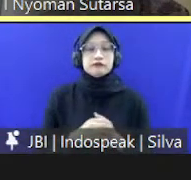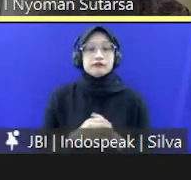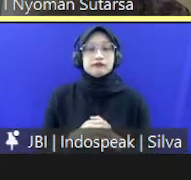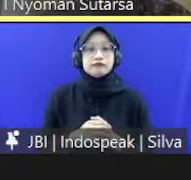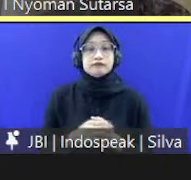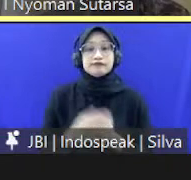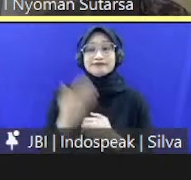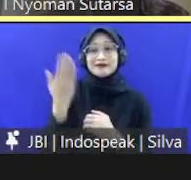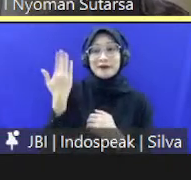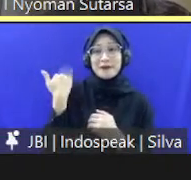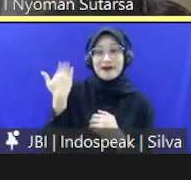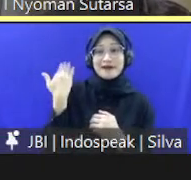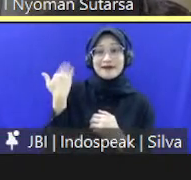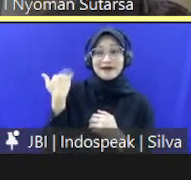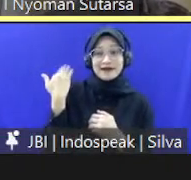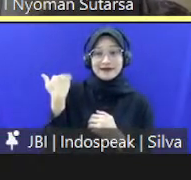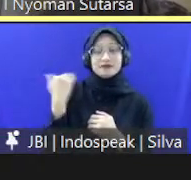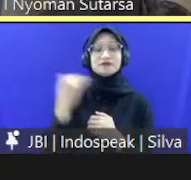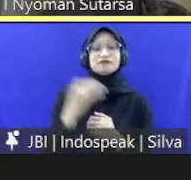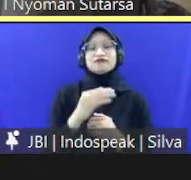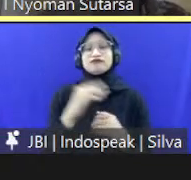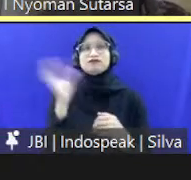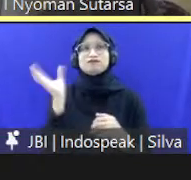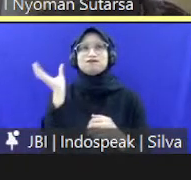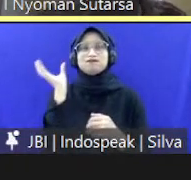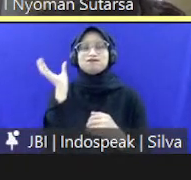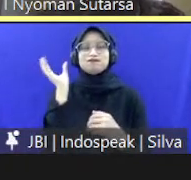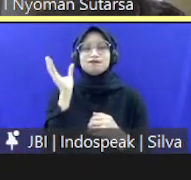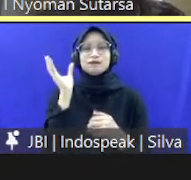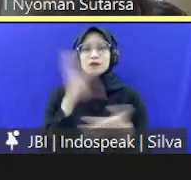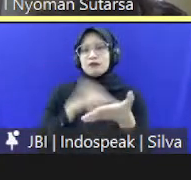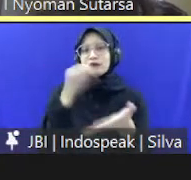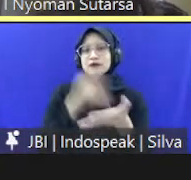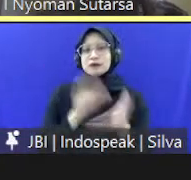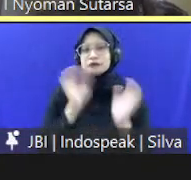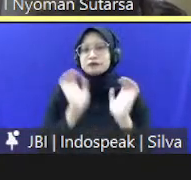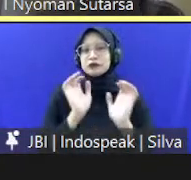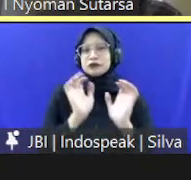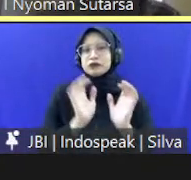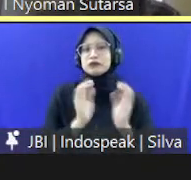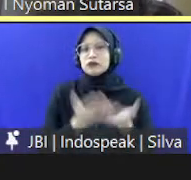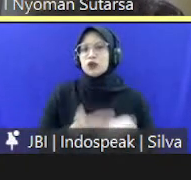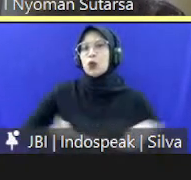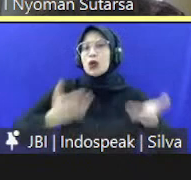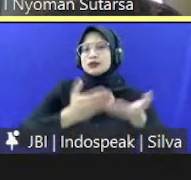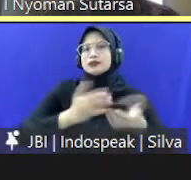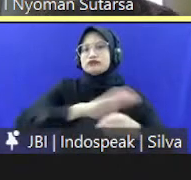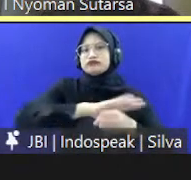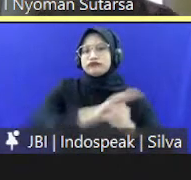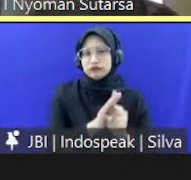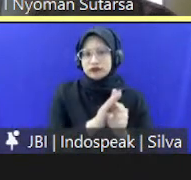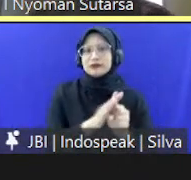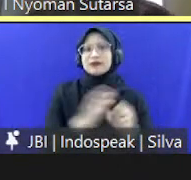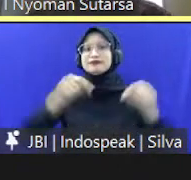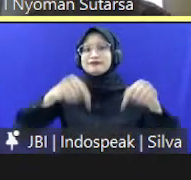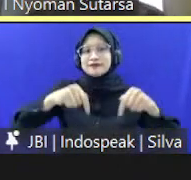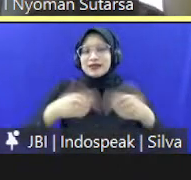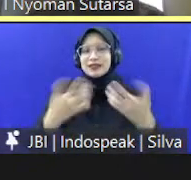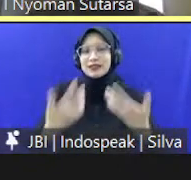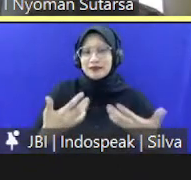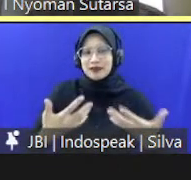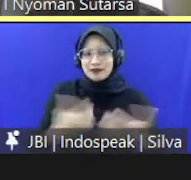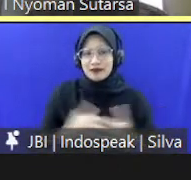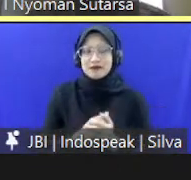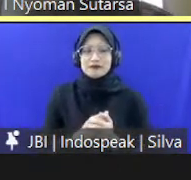Yesterday, we listened quite a lot about the current situation of the COVID-19 pandemic in Indonesia and what does it mean